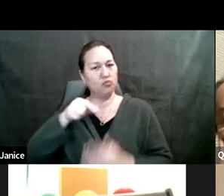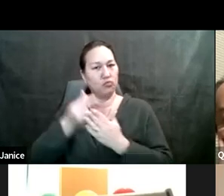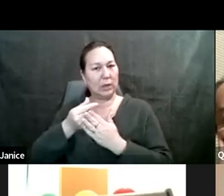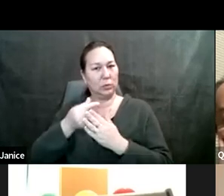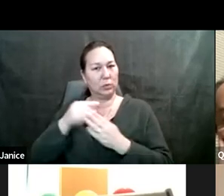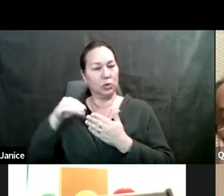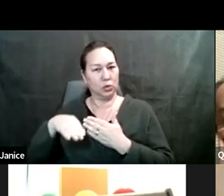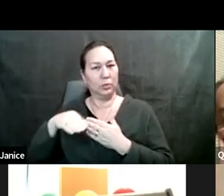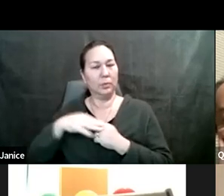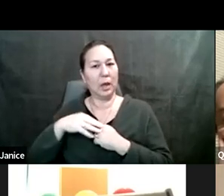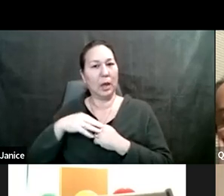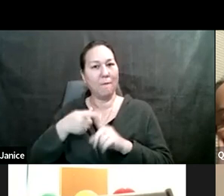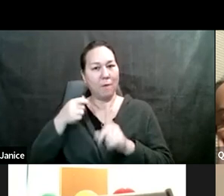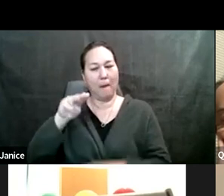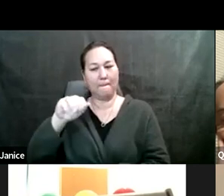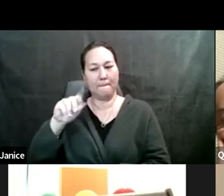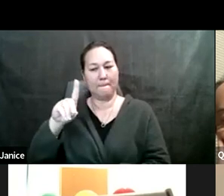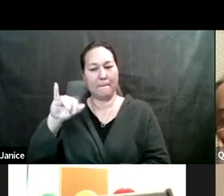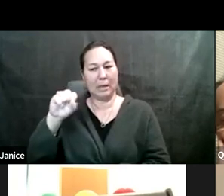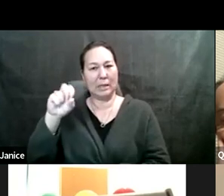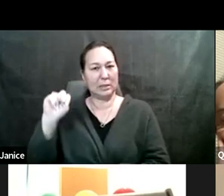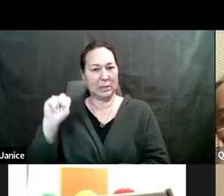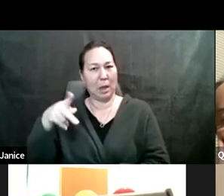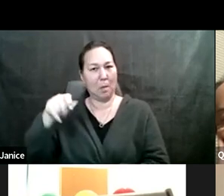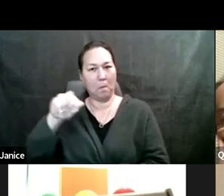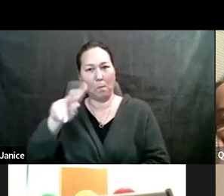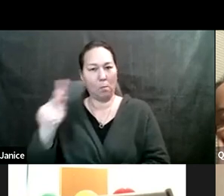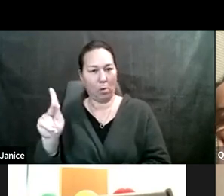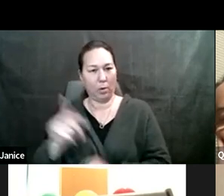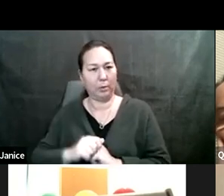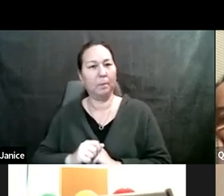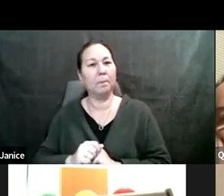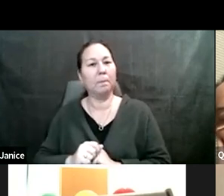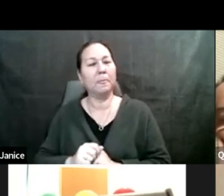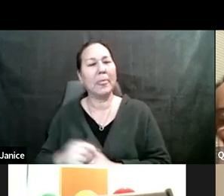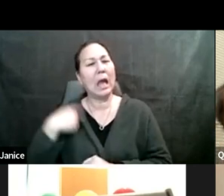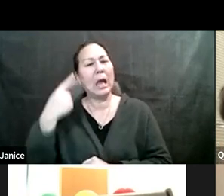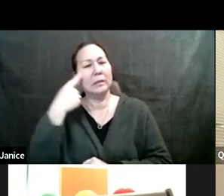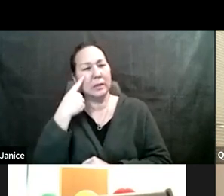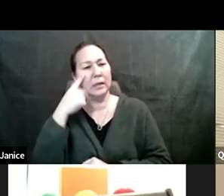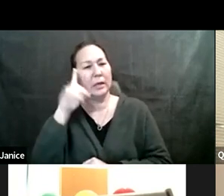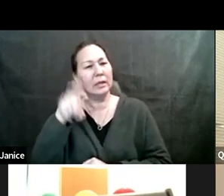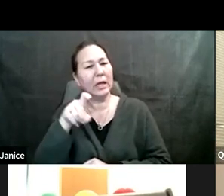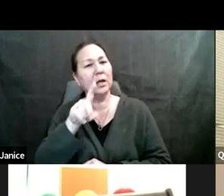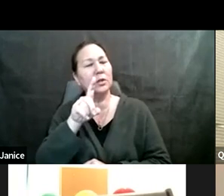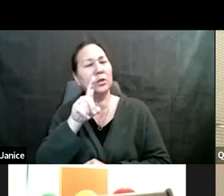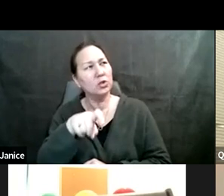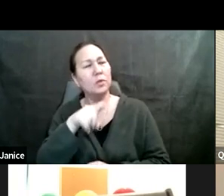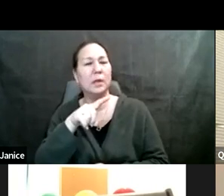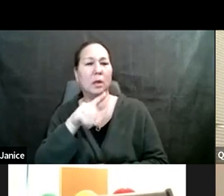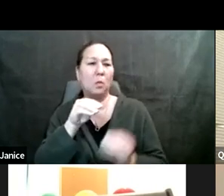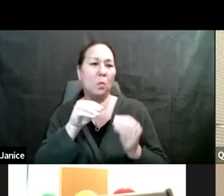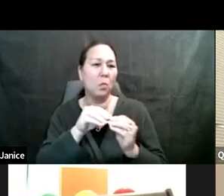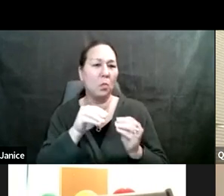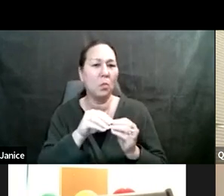school of Madison Park I believe um it should be more uh Technical vocational high schools because